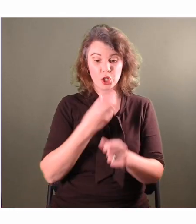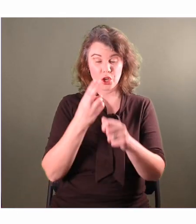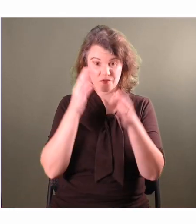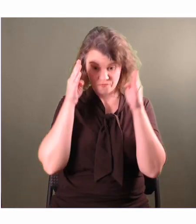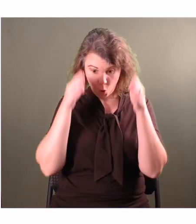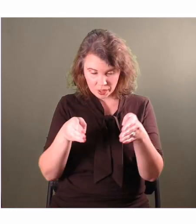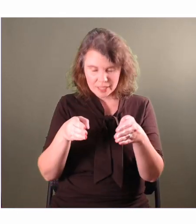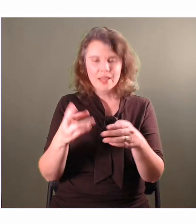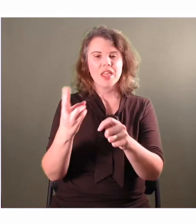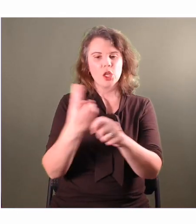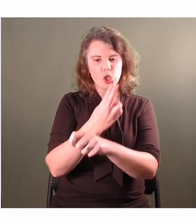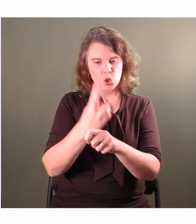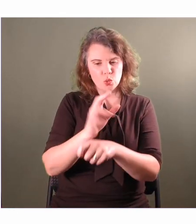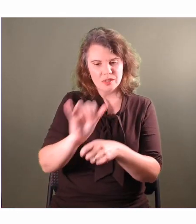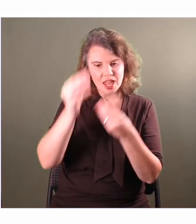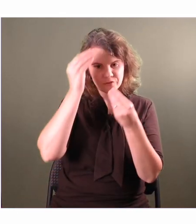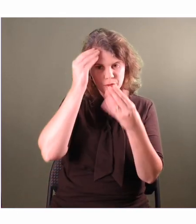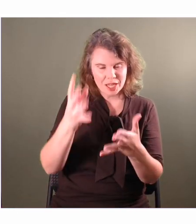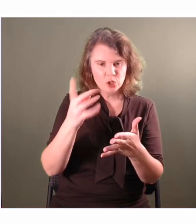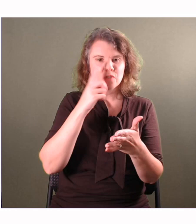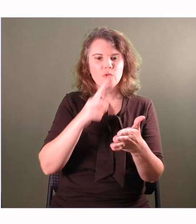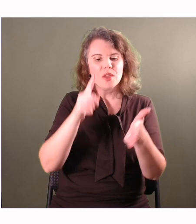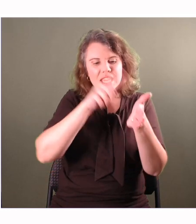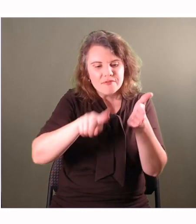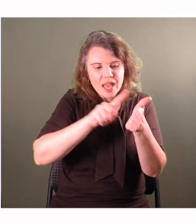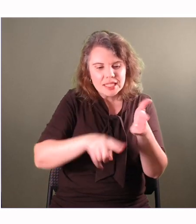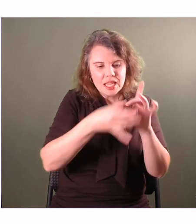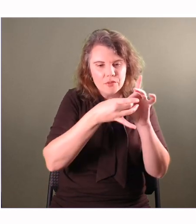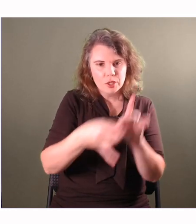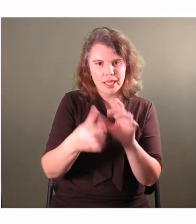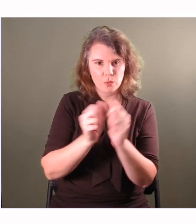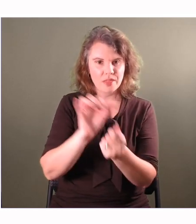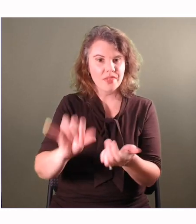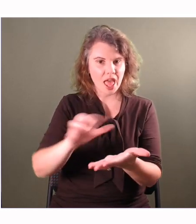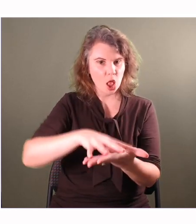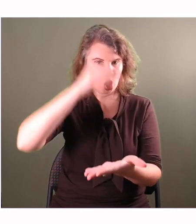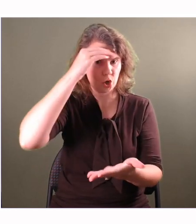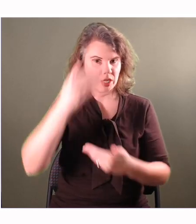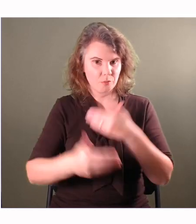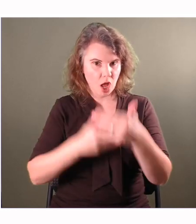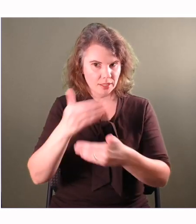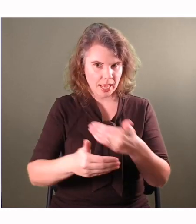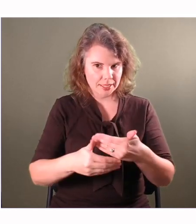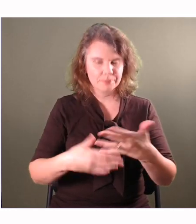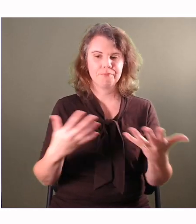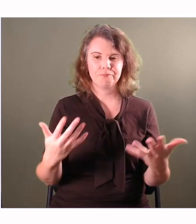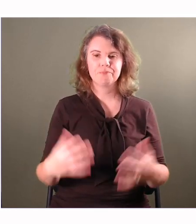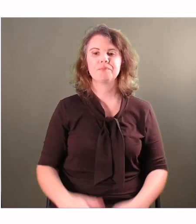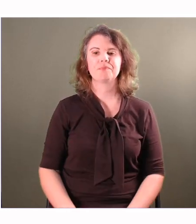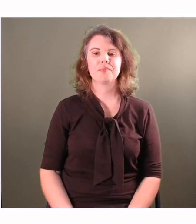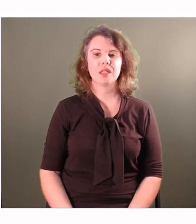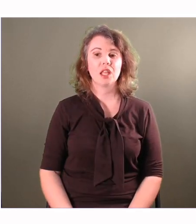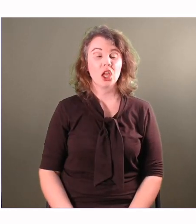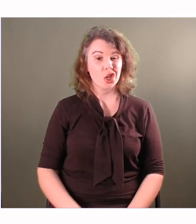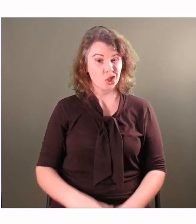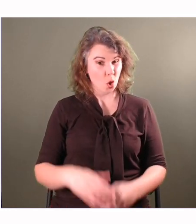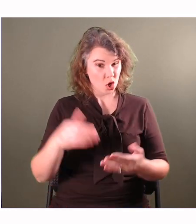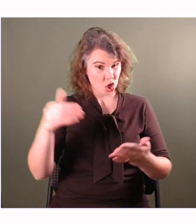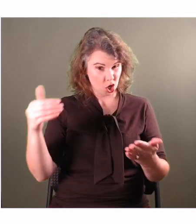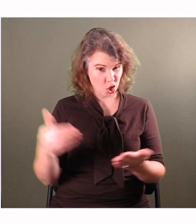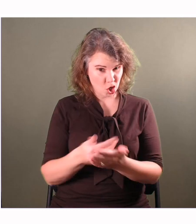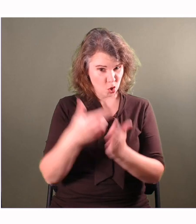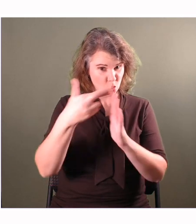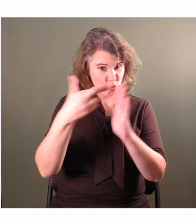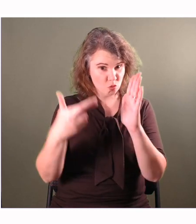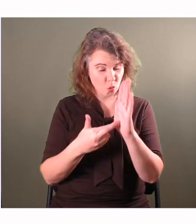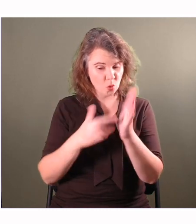nature of this learning. Okay, here's the basic experimental paradigm. The question is, can new